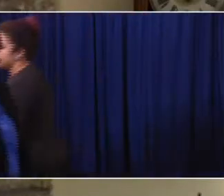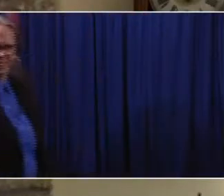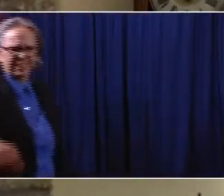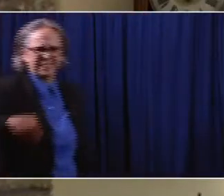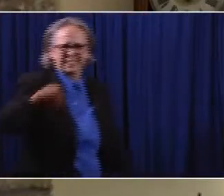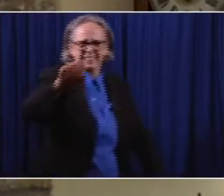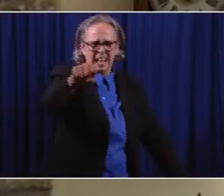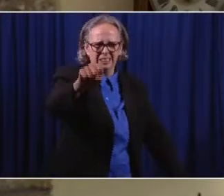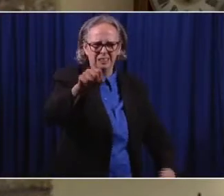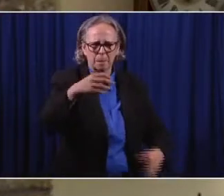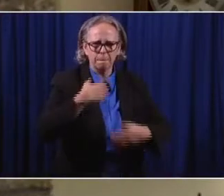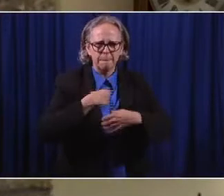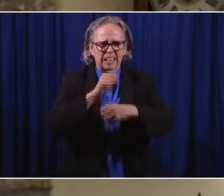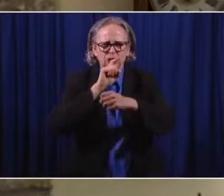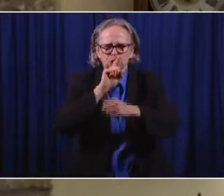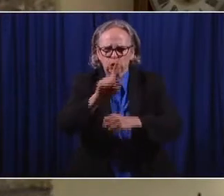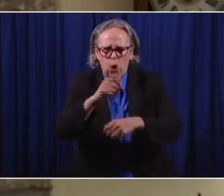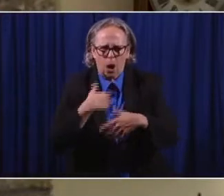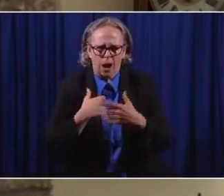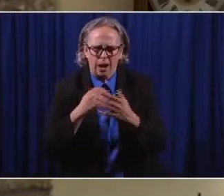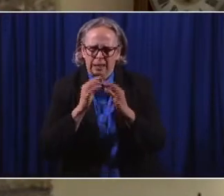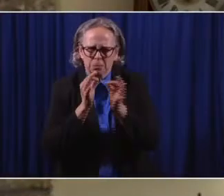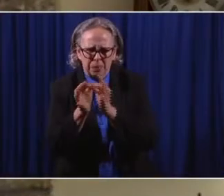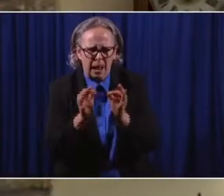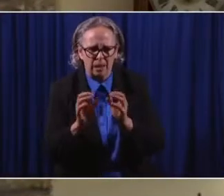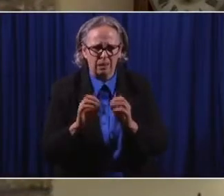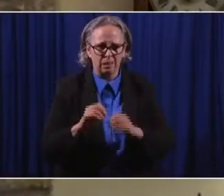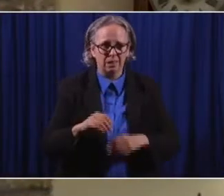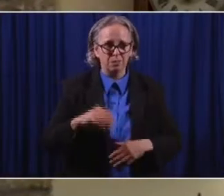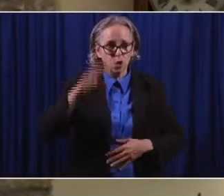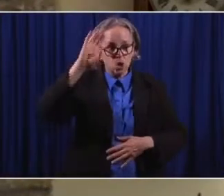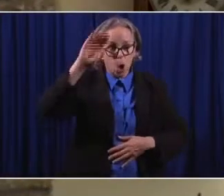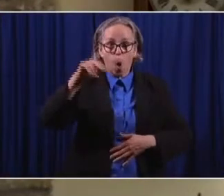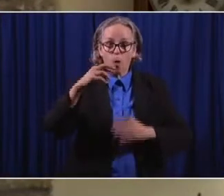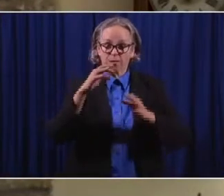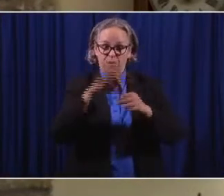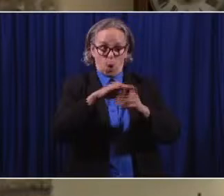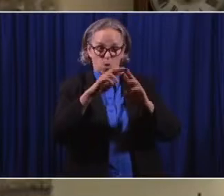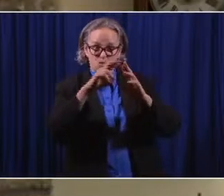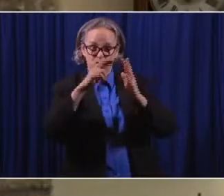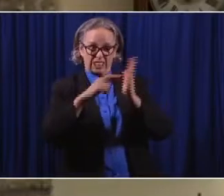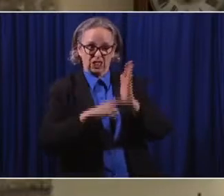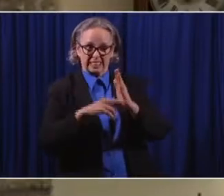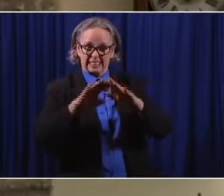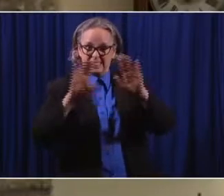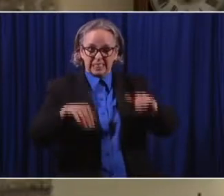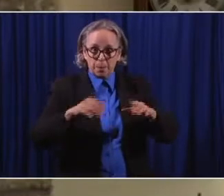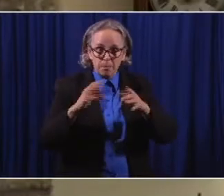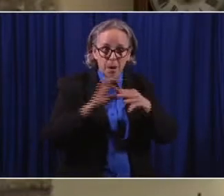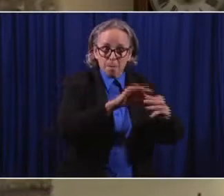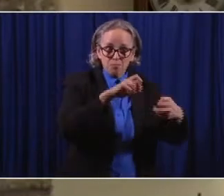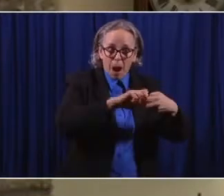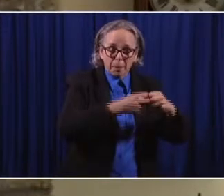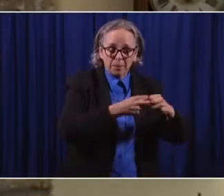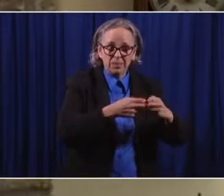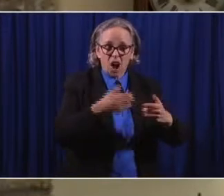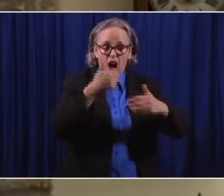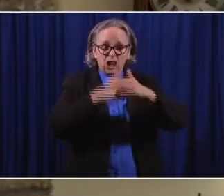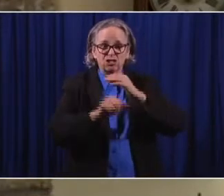voter registration system, really. It does not even come under the Secretary of State. I'm sure he would, Frank would like me to say